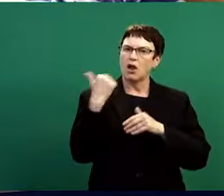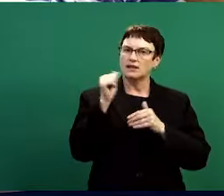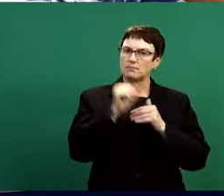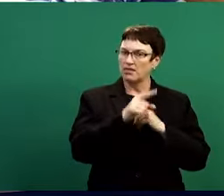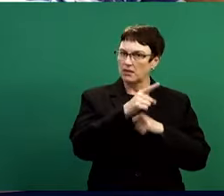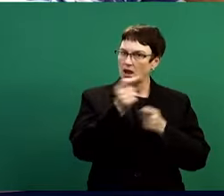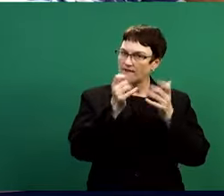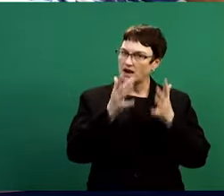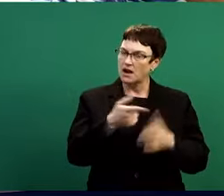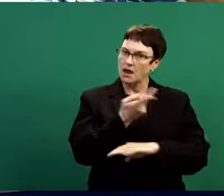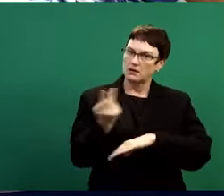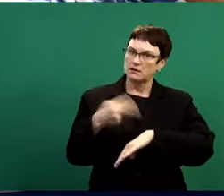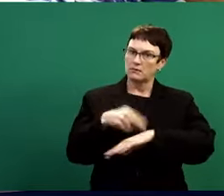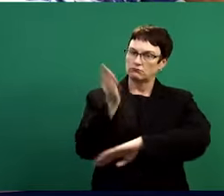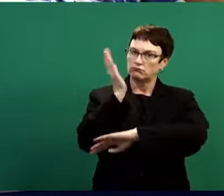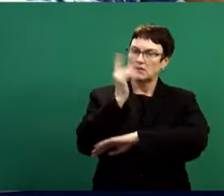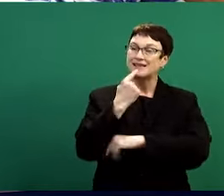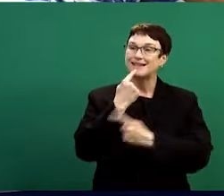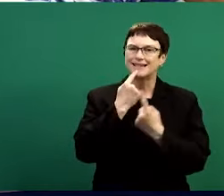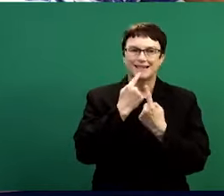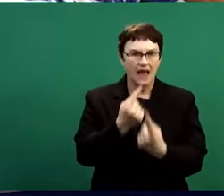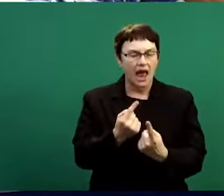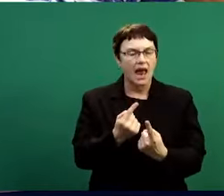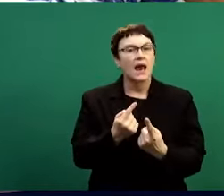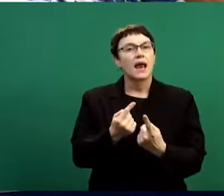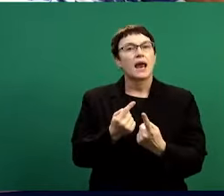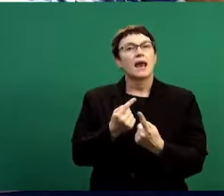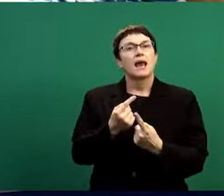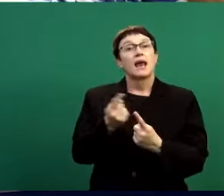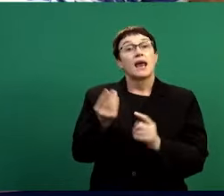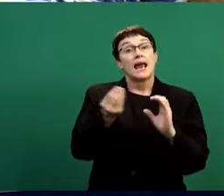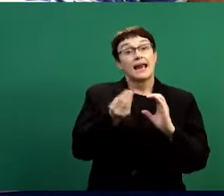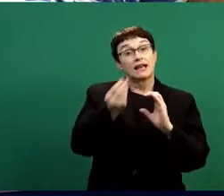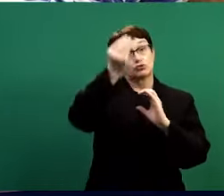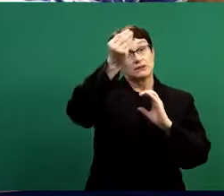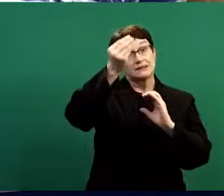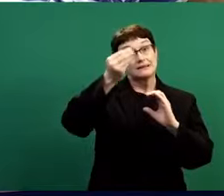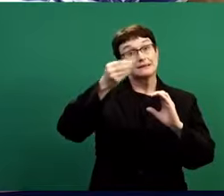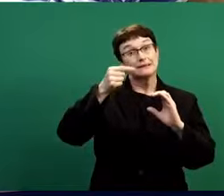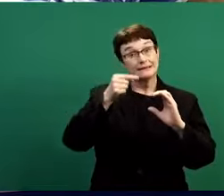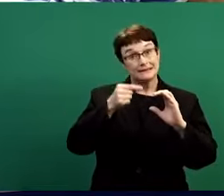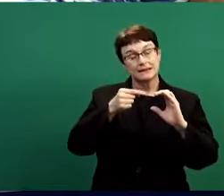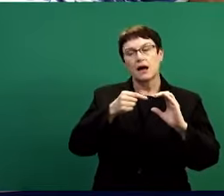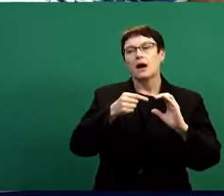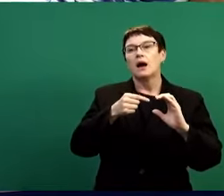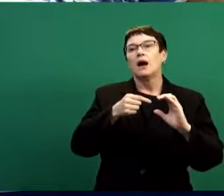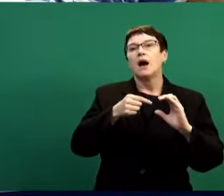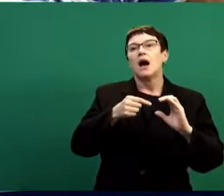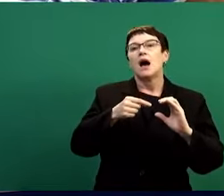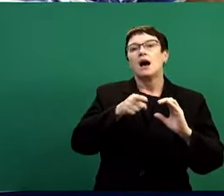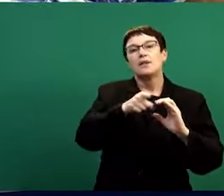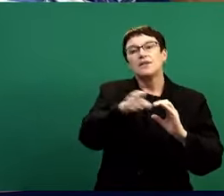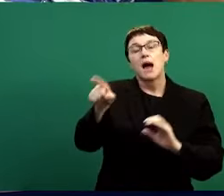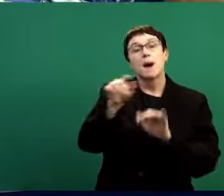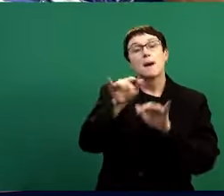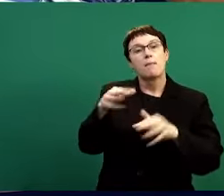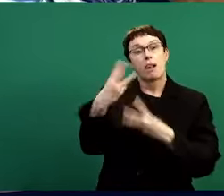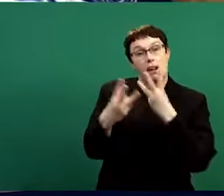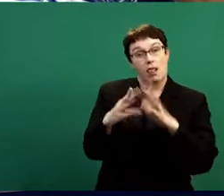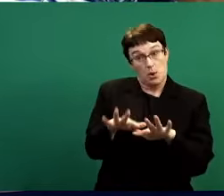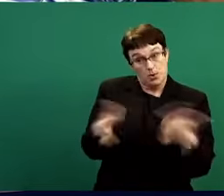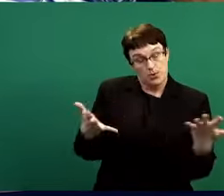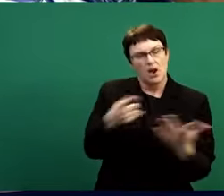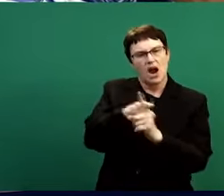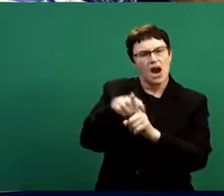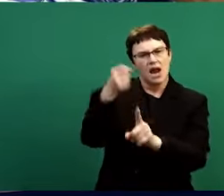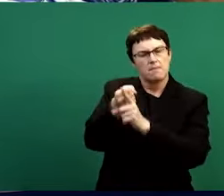about interest rates not affecting the unemployed because no one borrowed them money? A number of critics said the governor